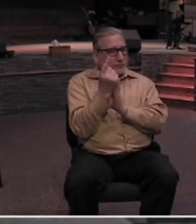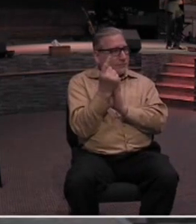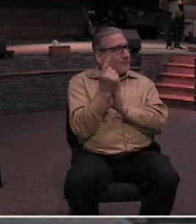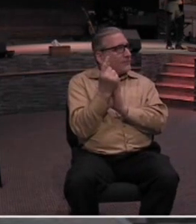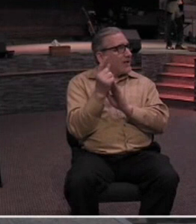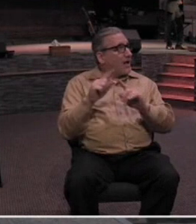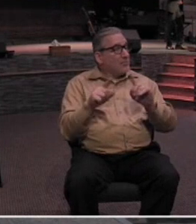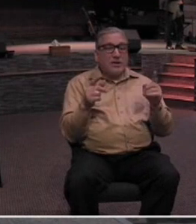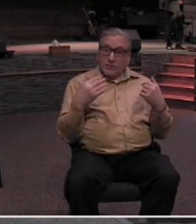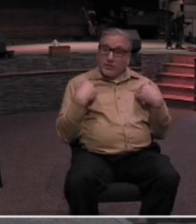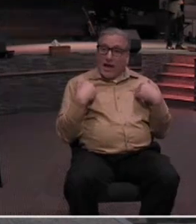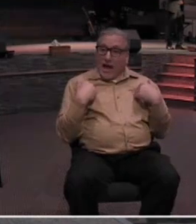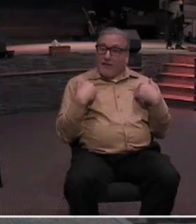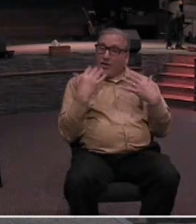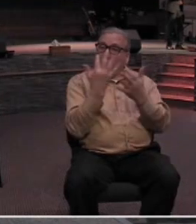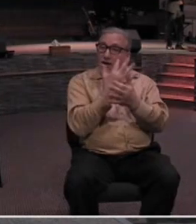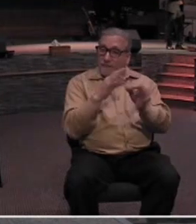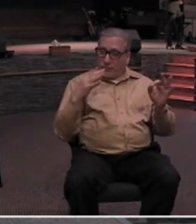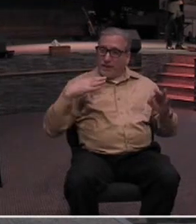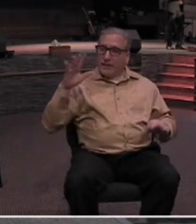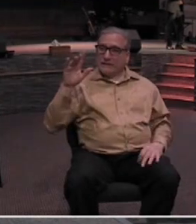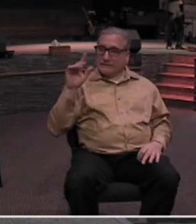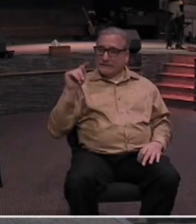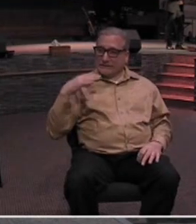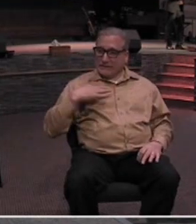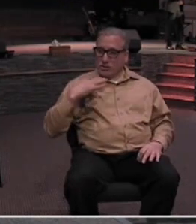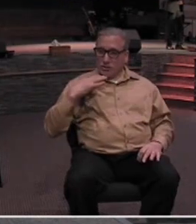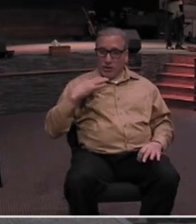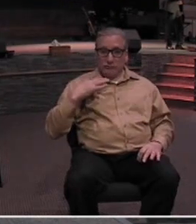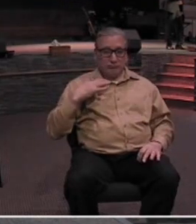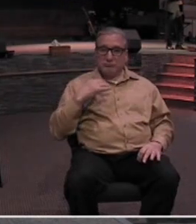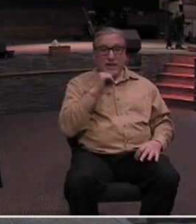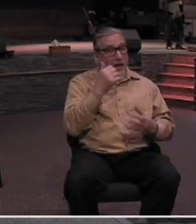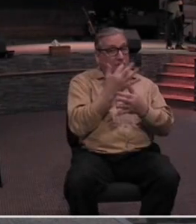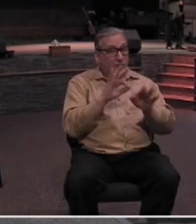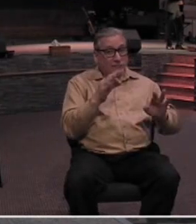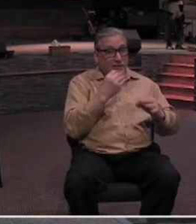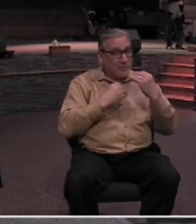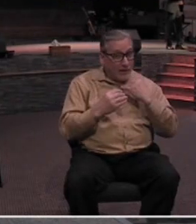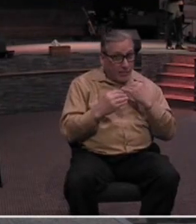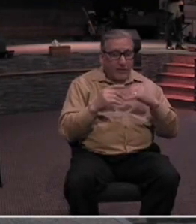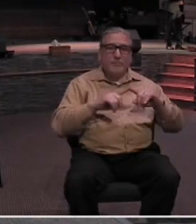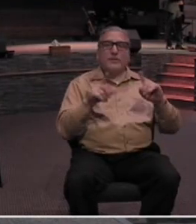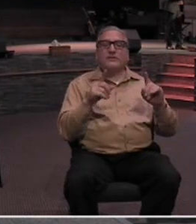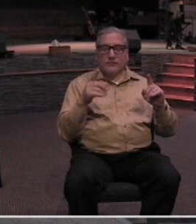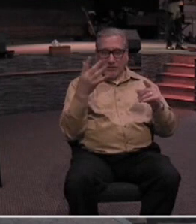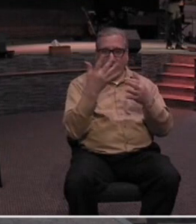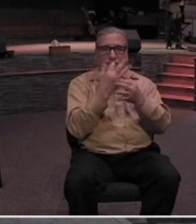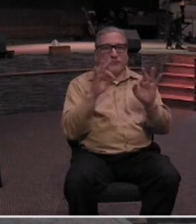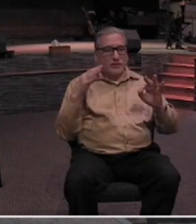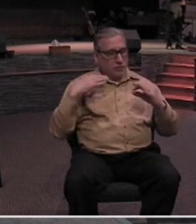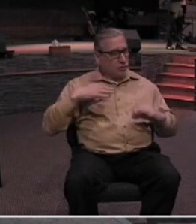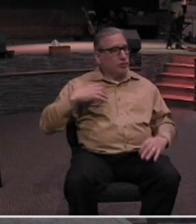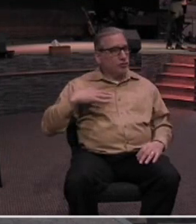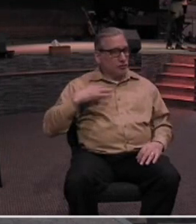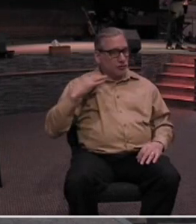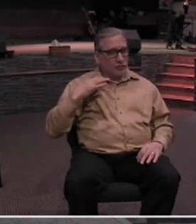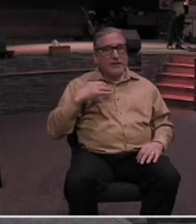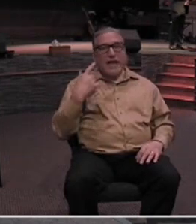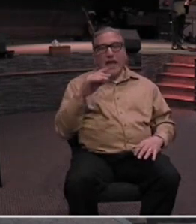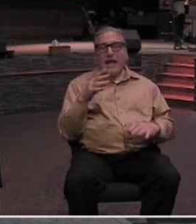But you at least get a free T-shirt. You won't get a free meal, but you will get a free T-shirt and a bill